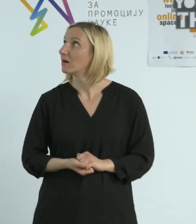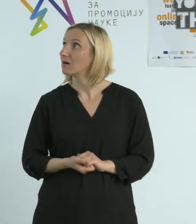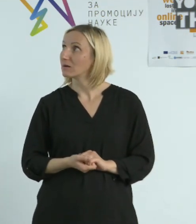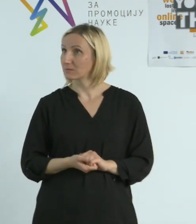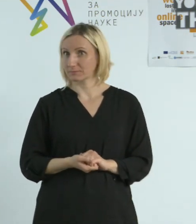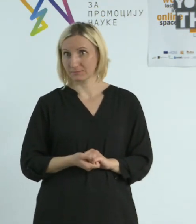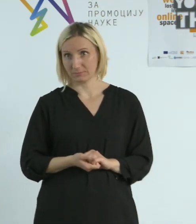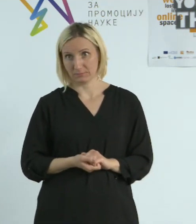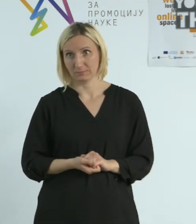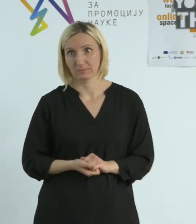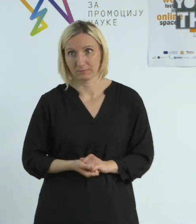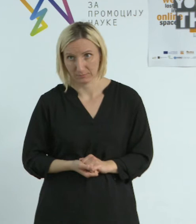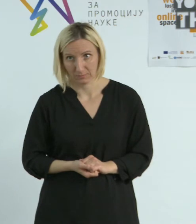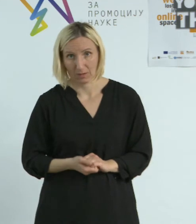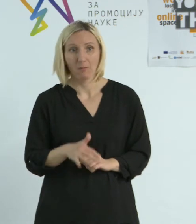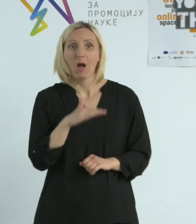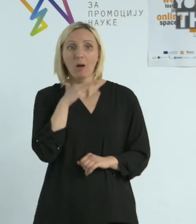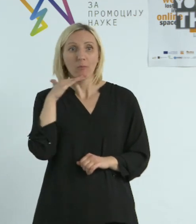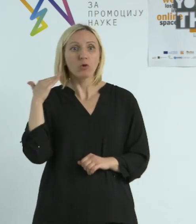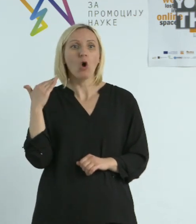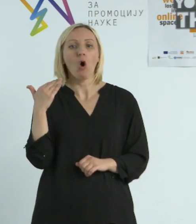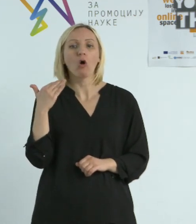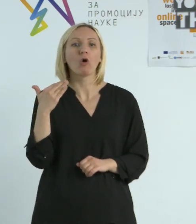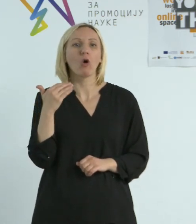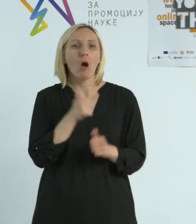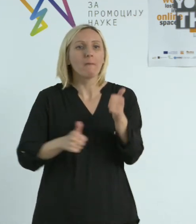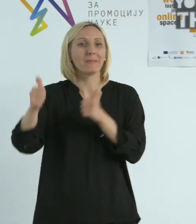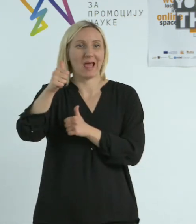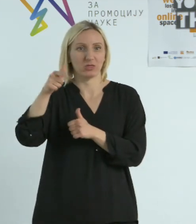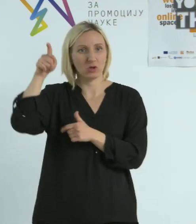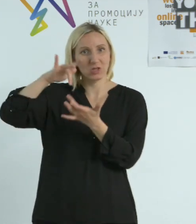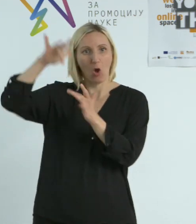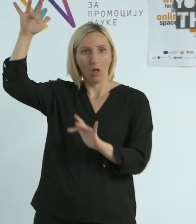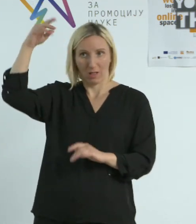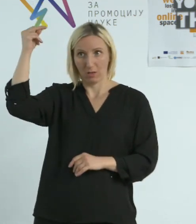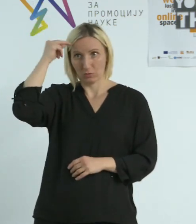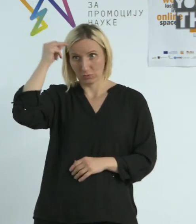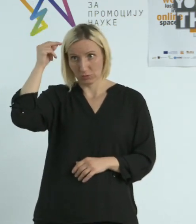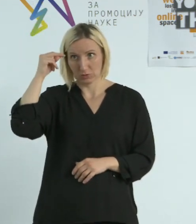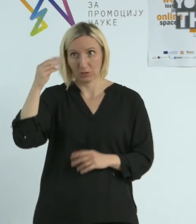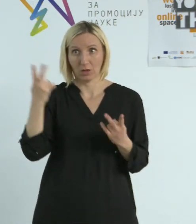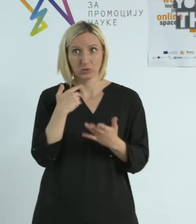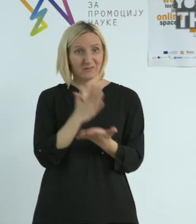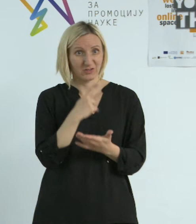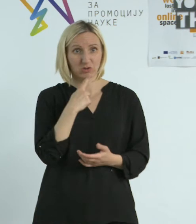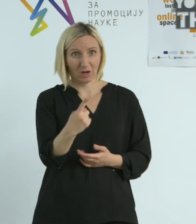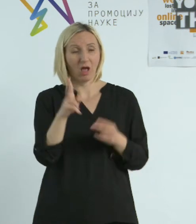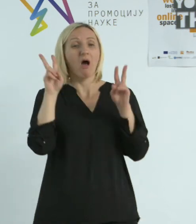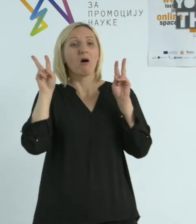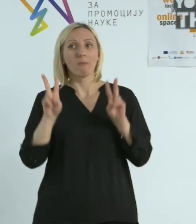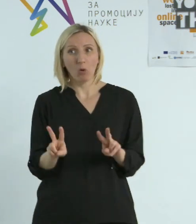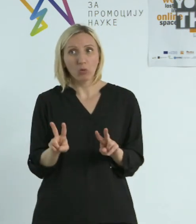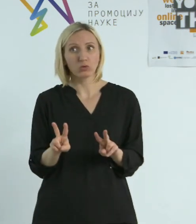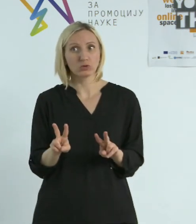there are definitely advantages of online learning. For example, as I said before, it's possibility for